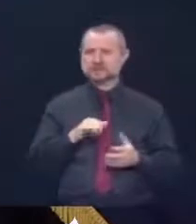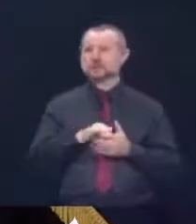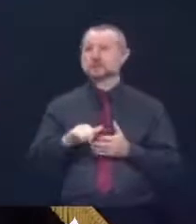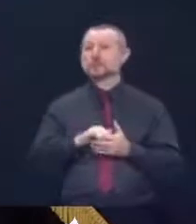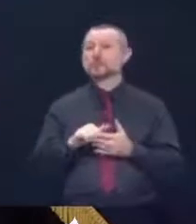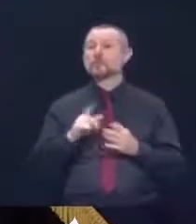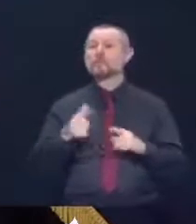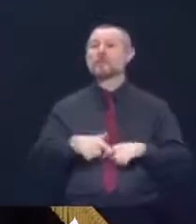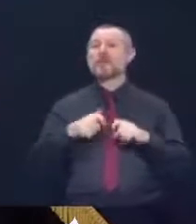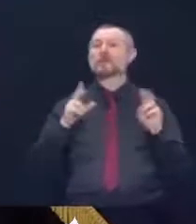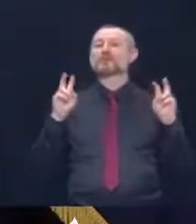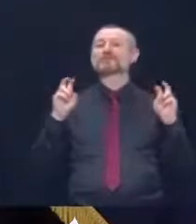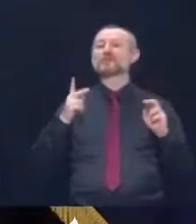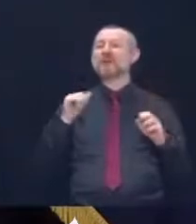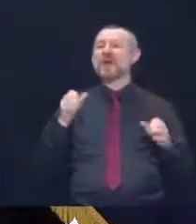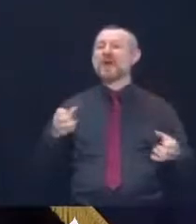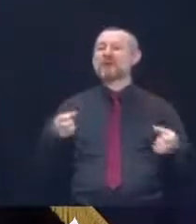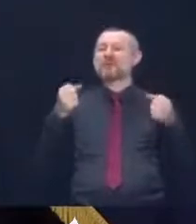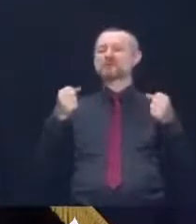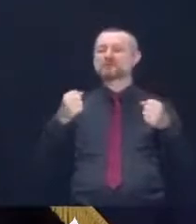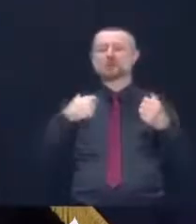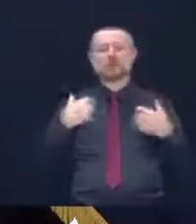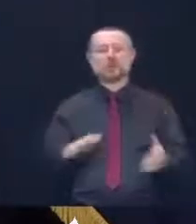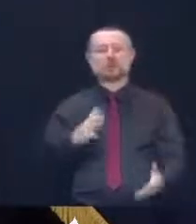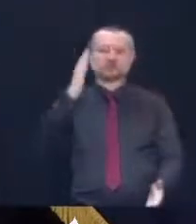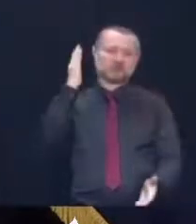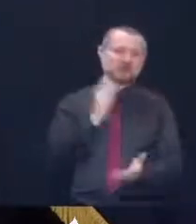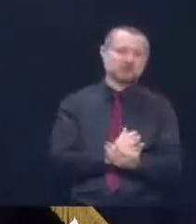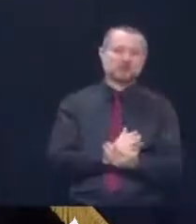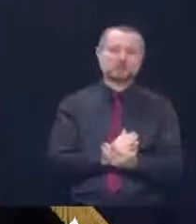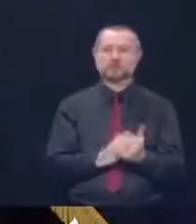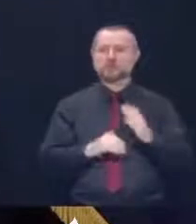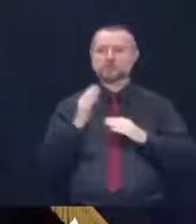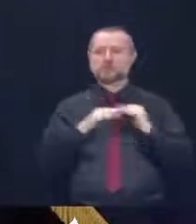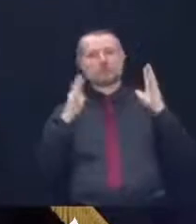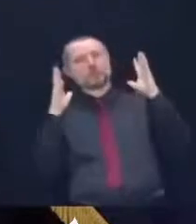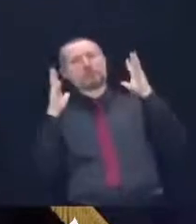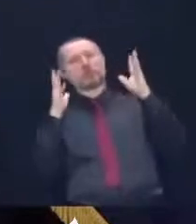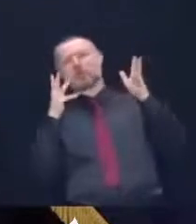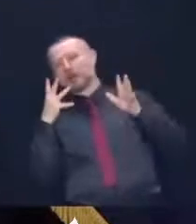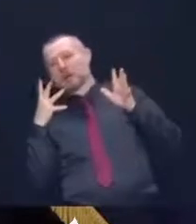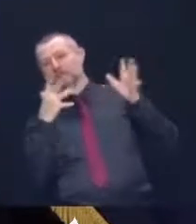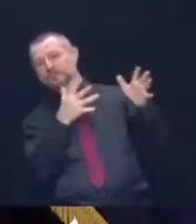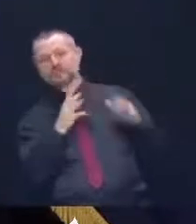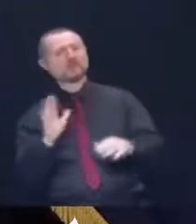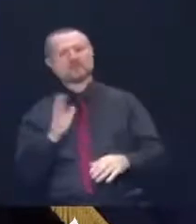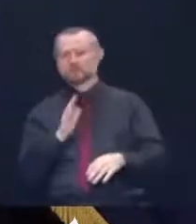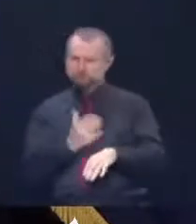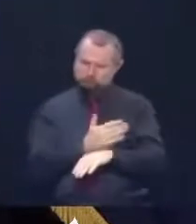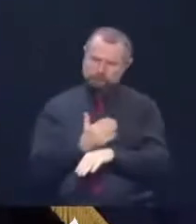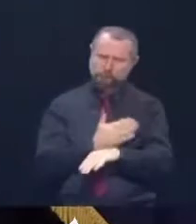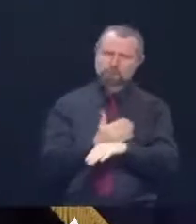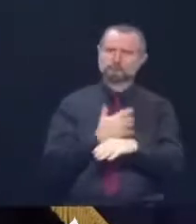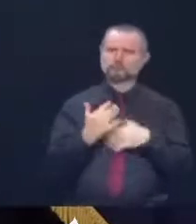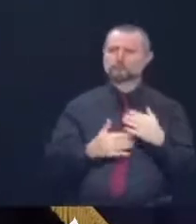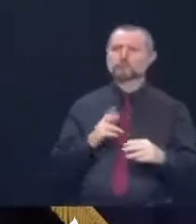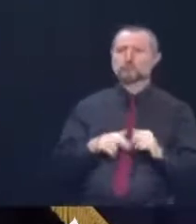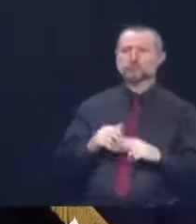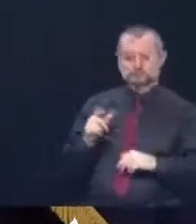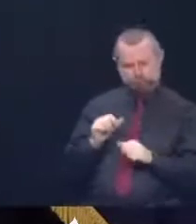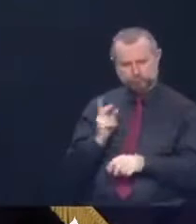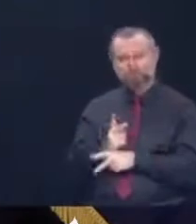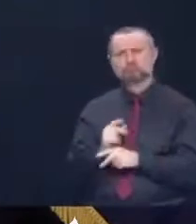pause didn't mean we stop building, we stop improving, and they showed up as required by